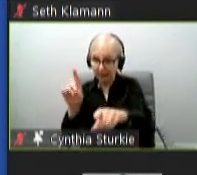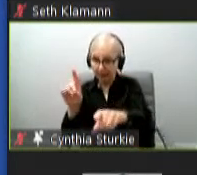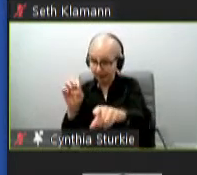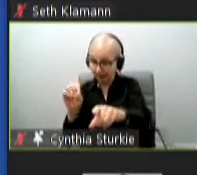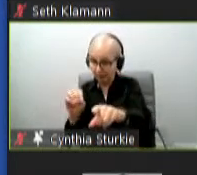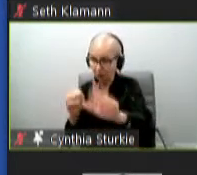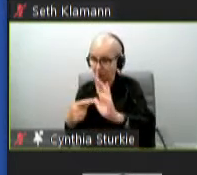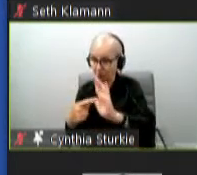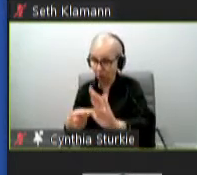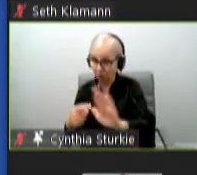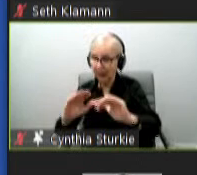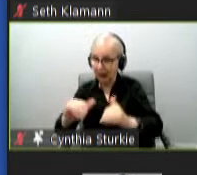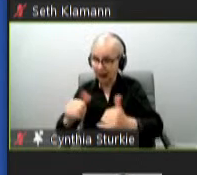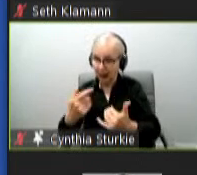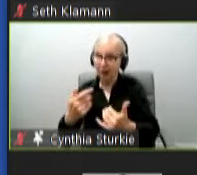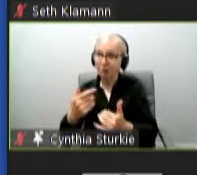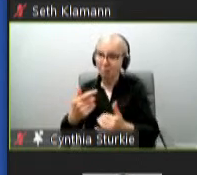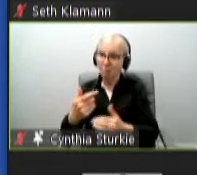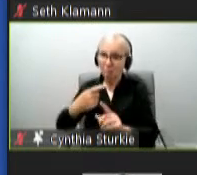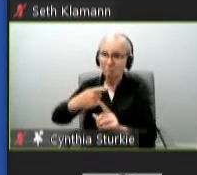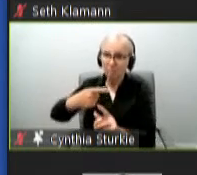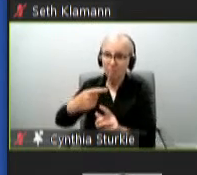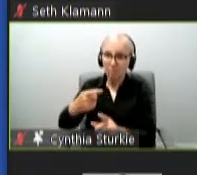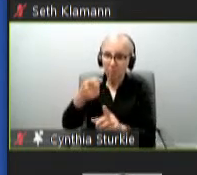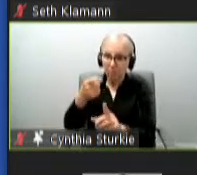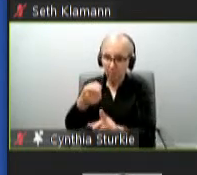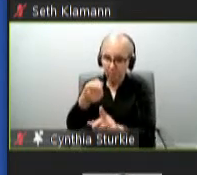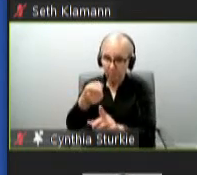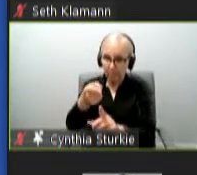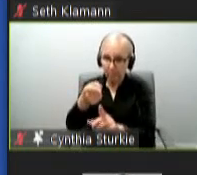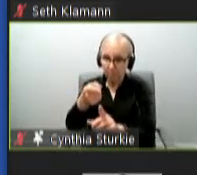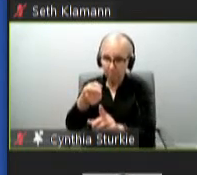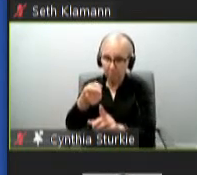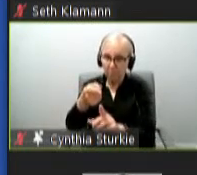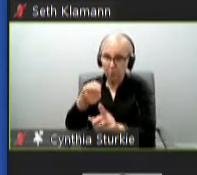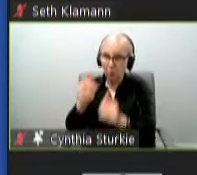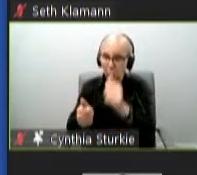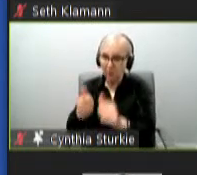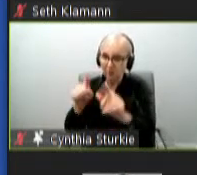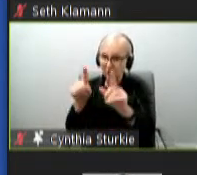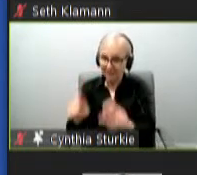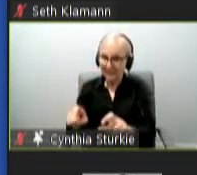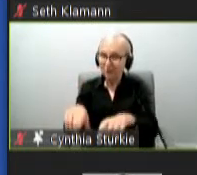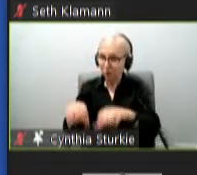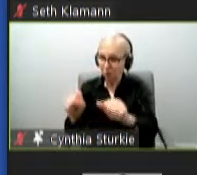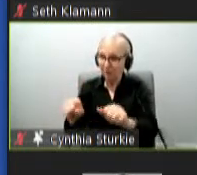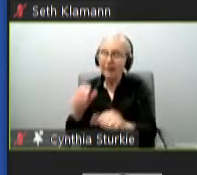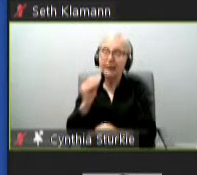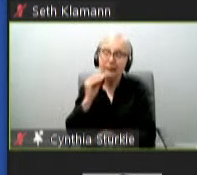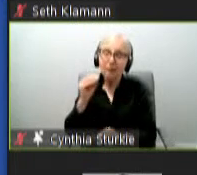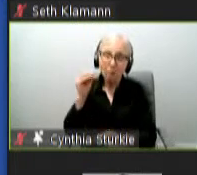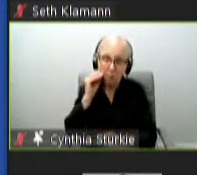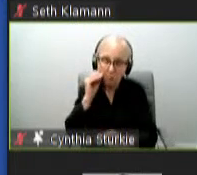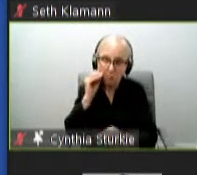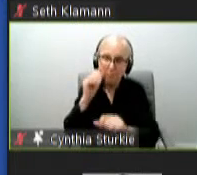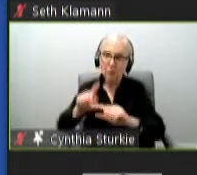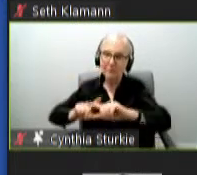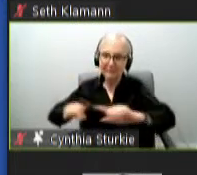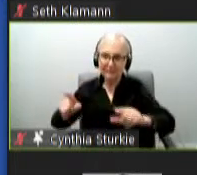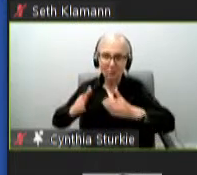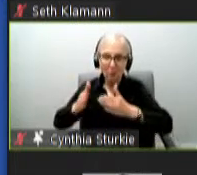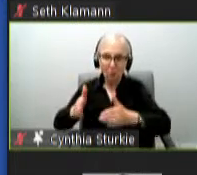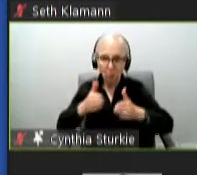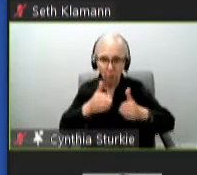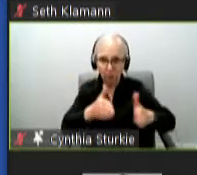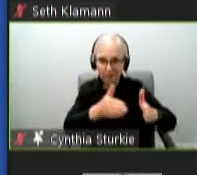can report a positive Binax Now or iHealth test that they take at home. There are a number of ways for Coloradans